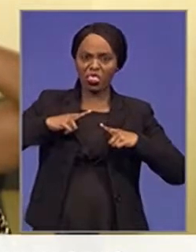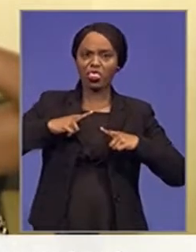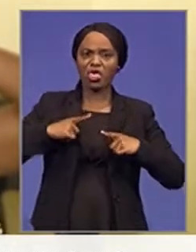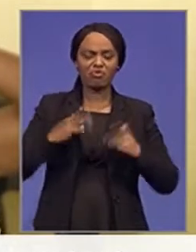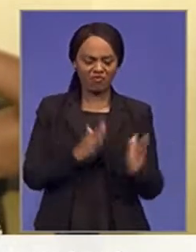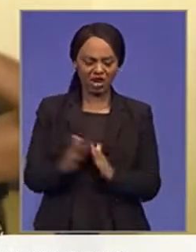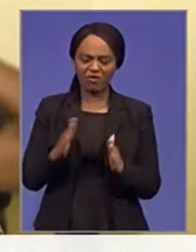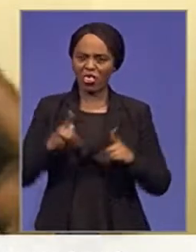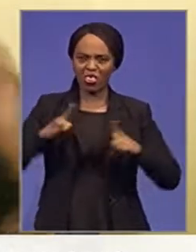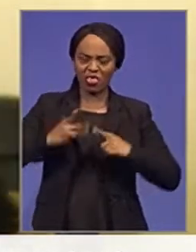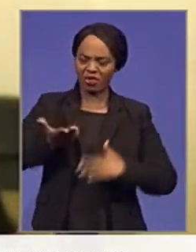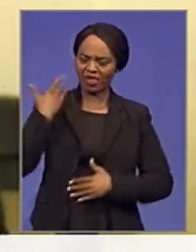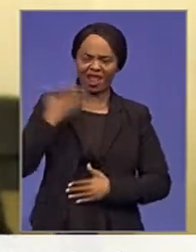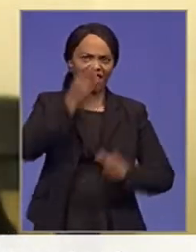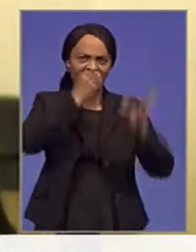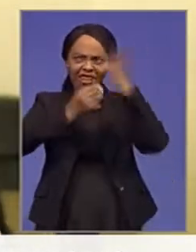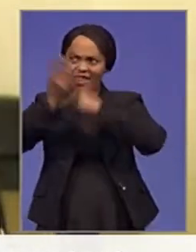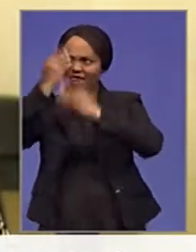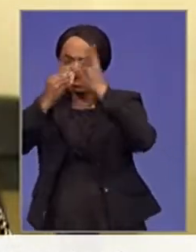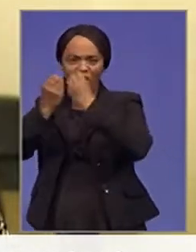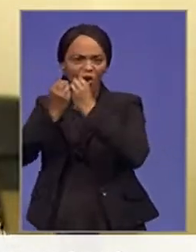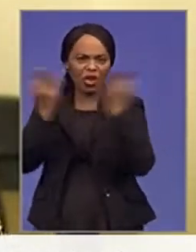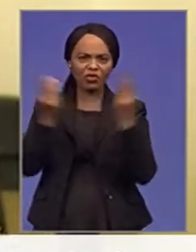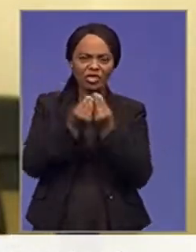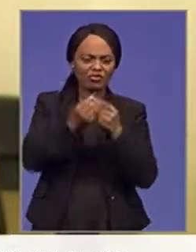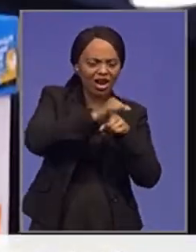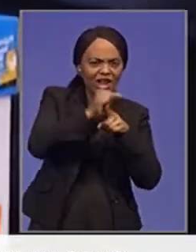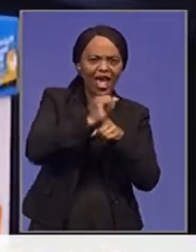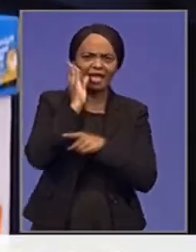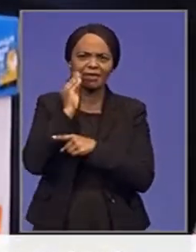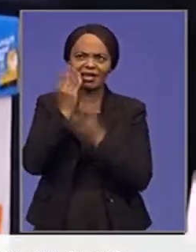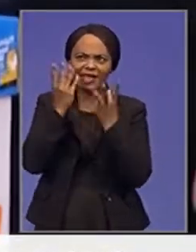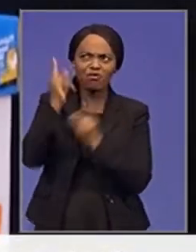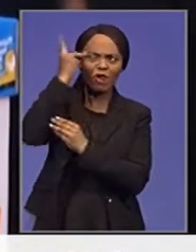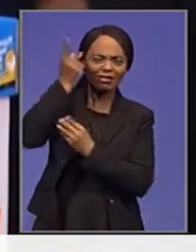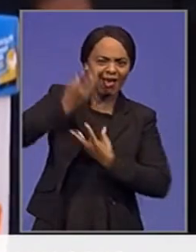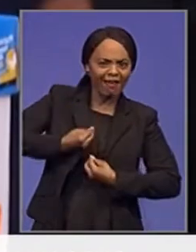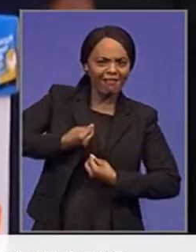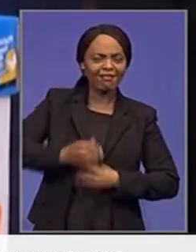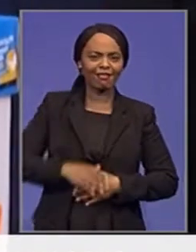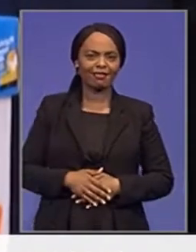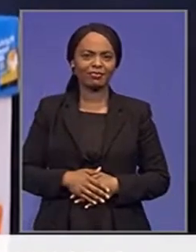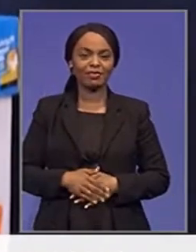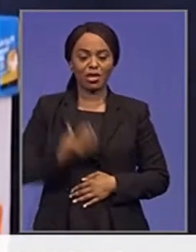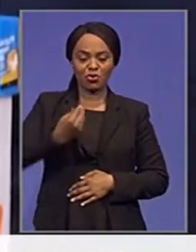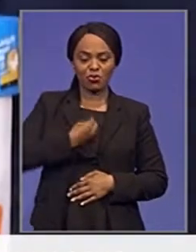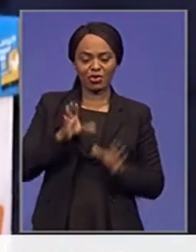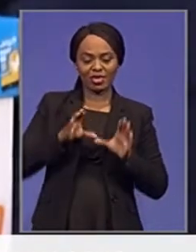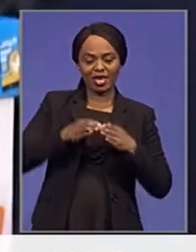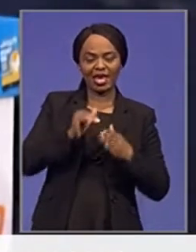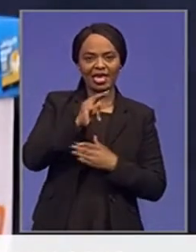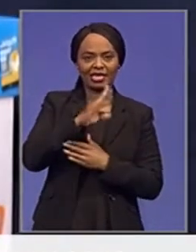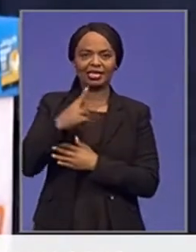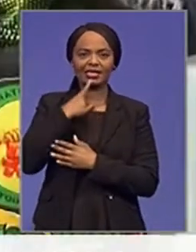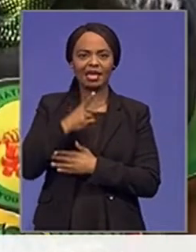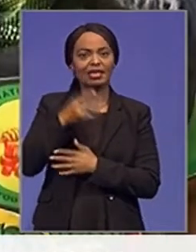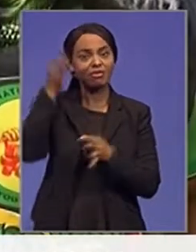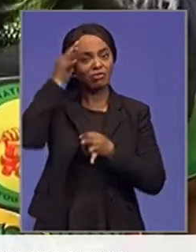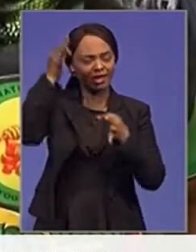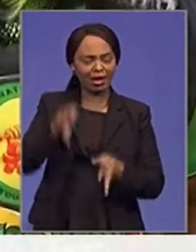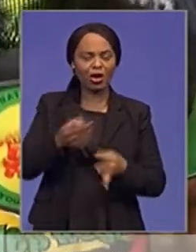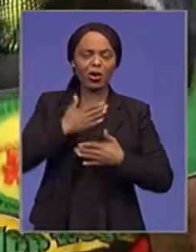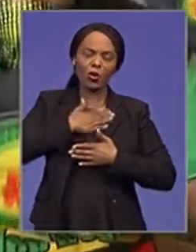prepared. We have learnt enough. We have gained the practical experience and knowledge. Liki ya basa ba ANC e re kgotsofatšwa ke kgato ye.